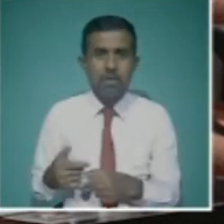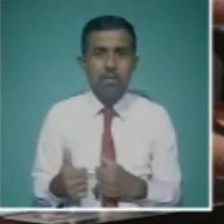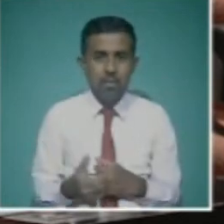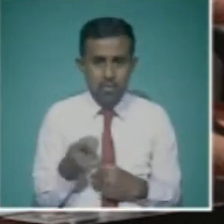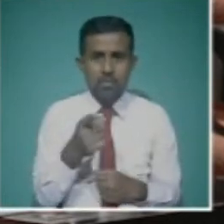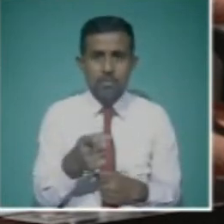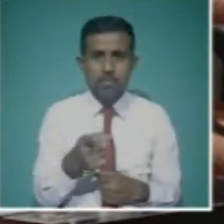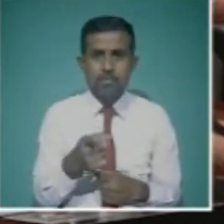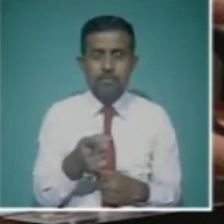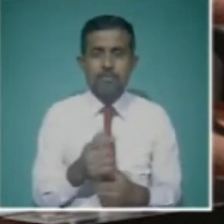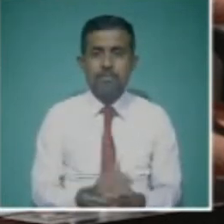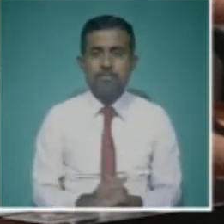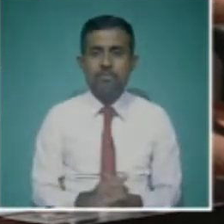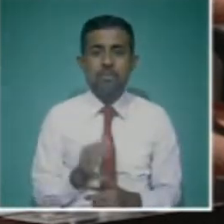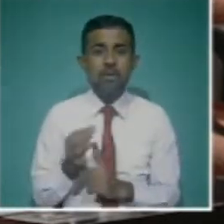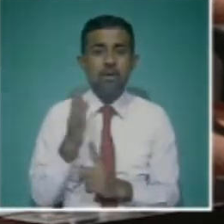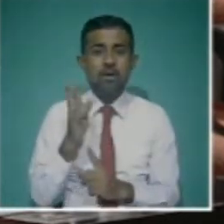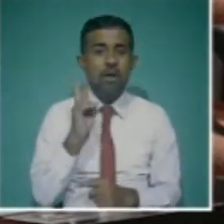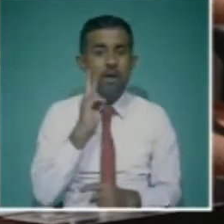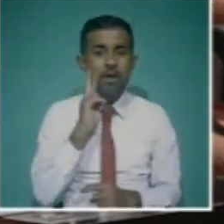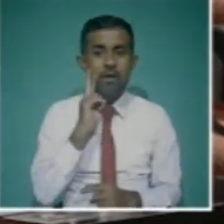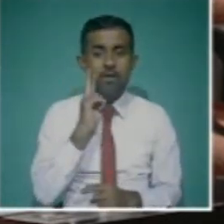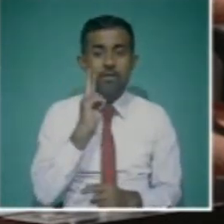President Ranil Wickremesinghe,